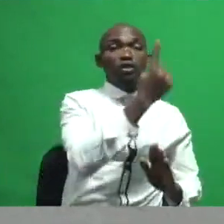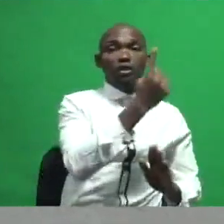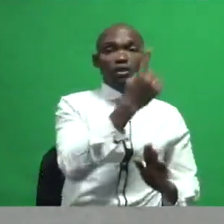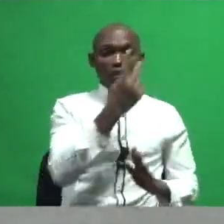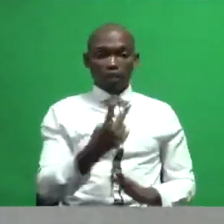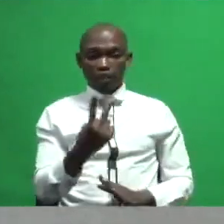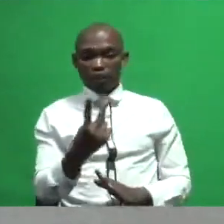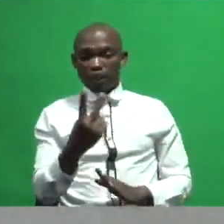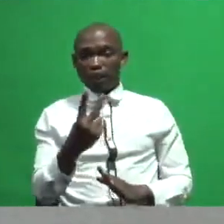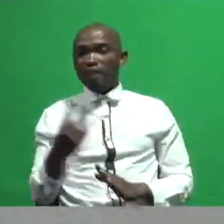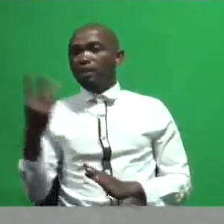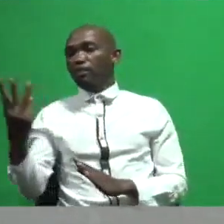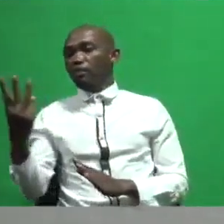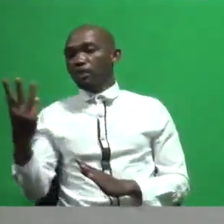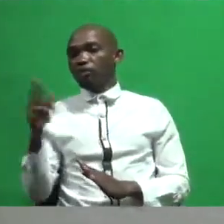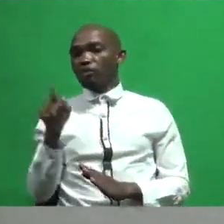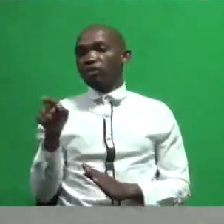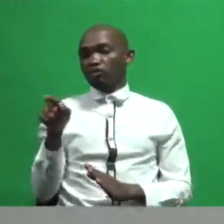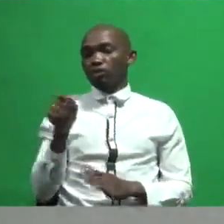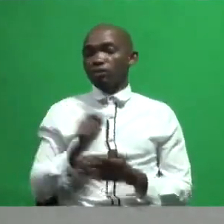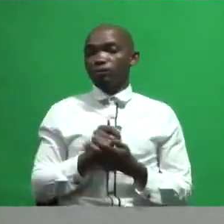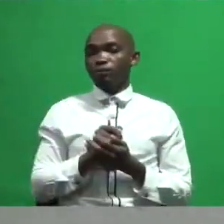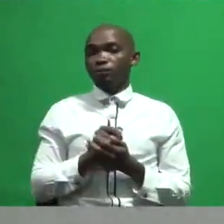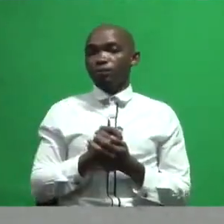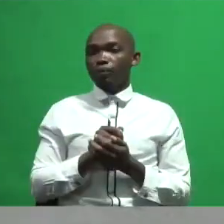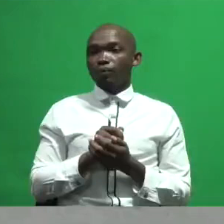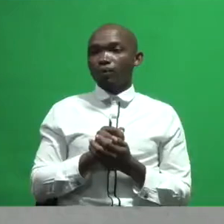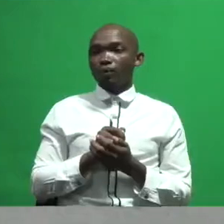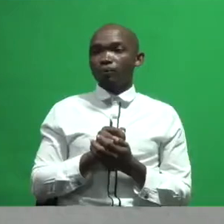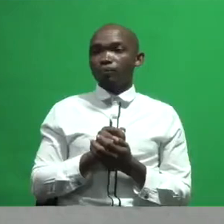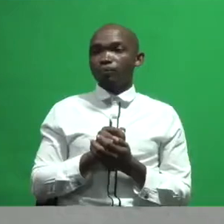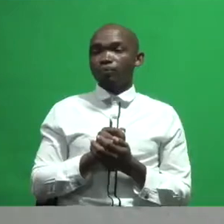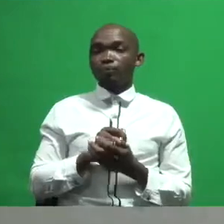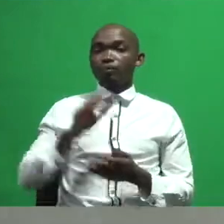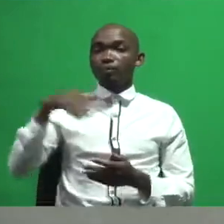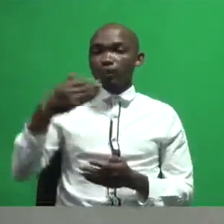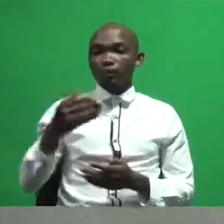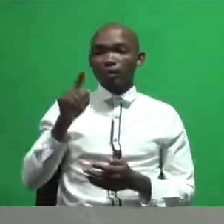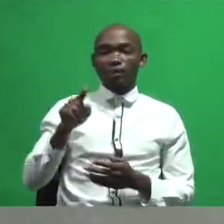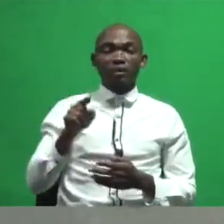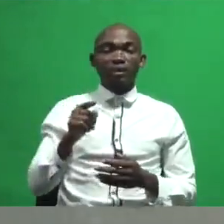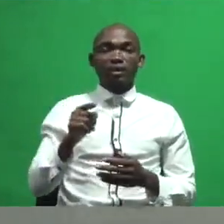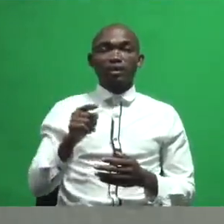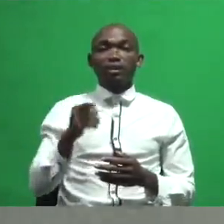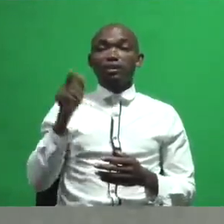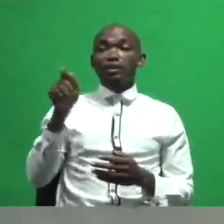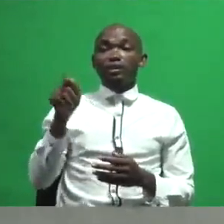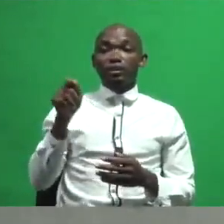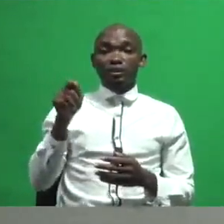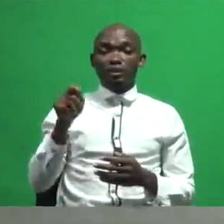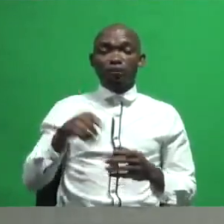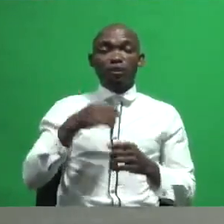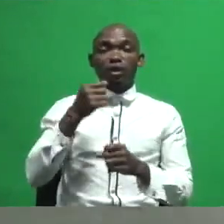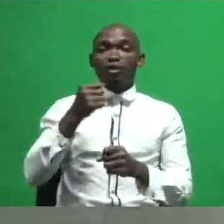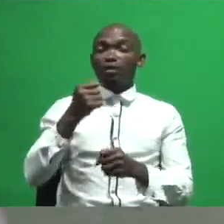one, the second one is this one, and the third one is this one. So after that, this will